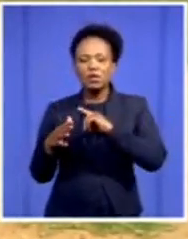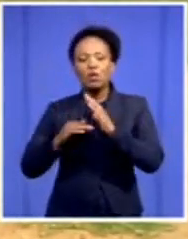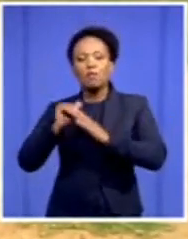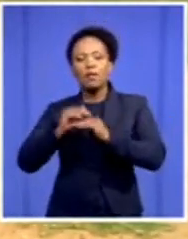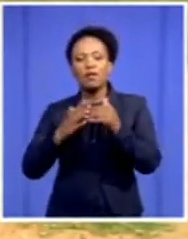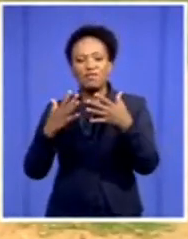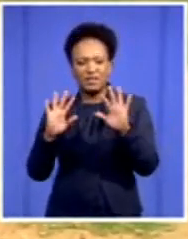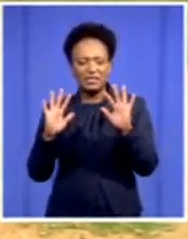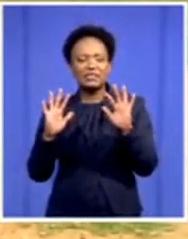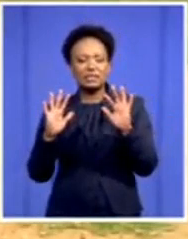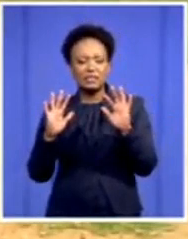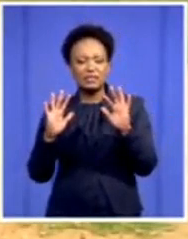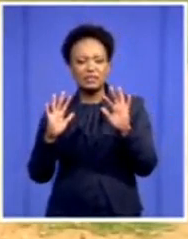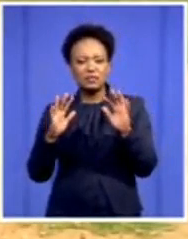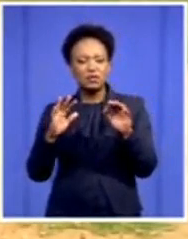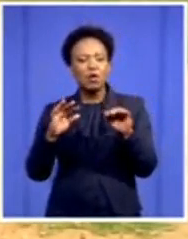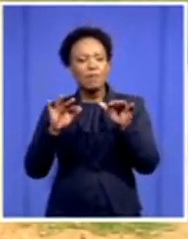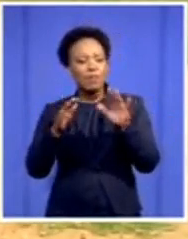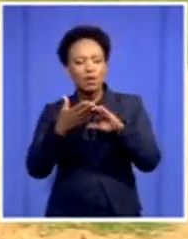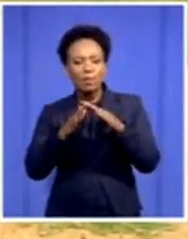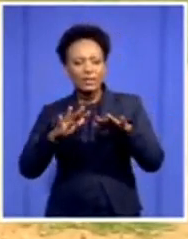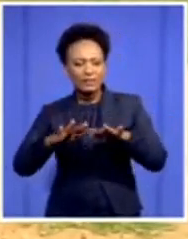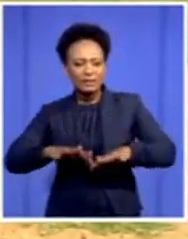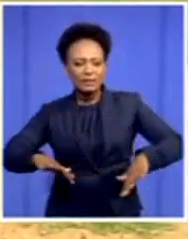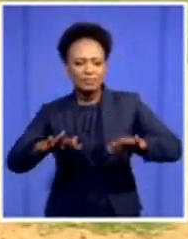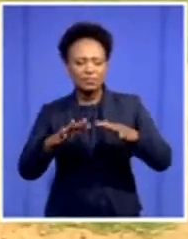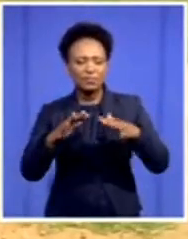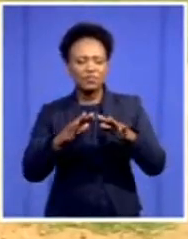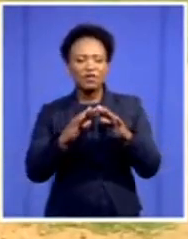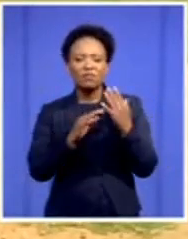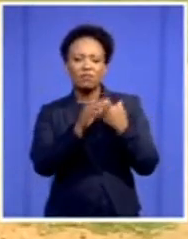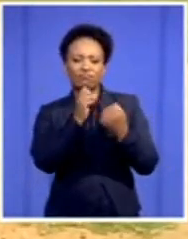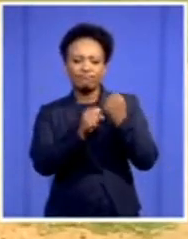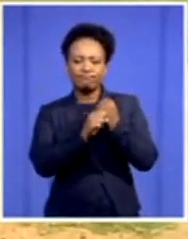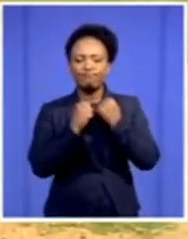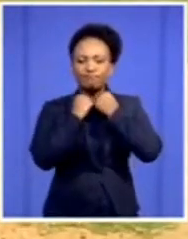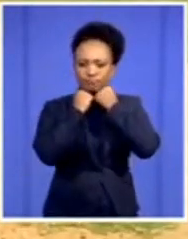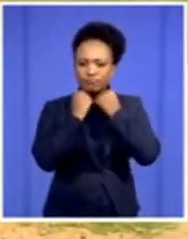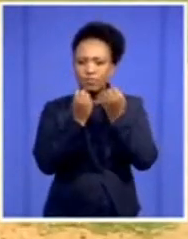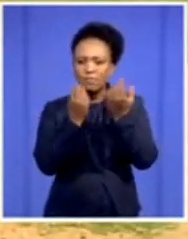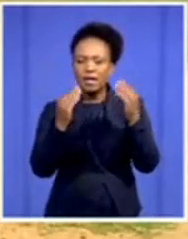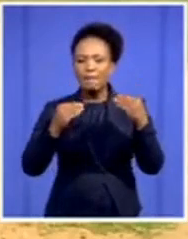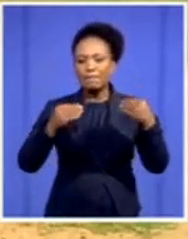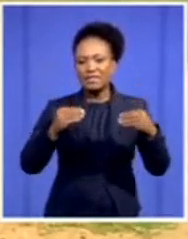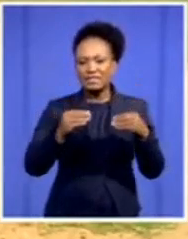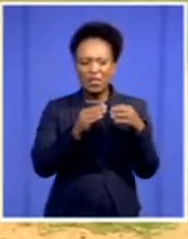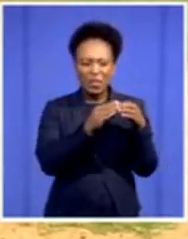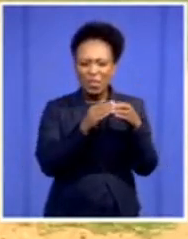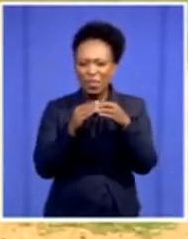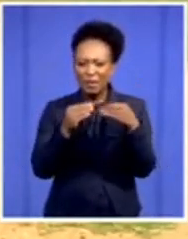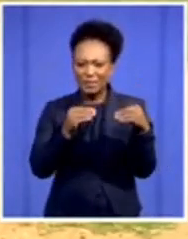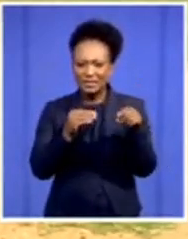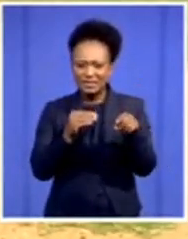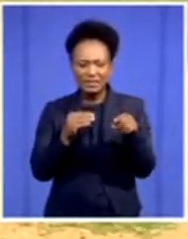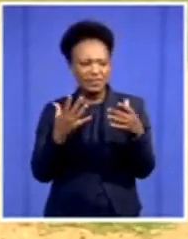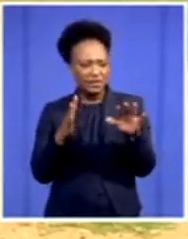in the area are saying since August last year, many businesses, small businesses specifically, have had to shut their